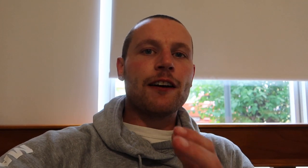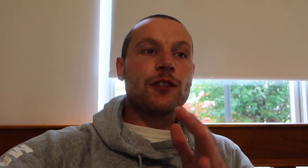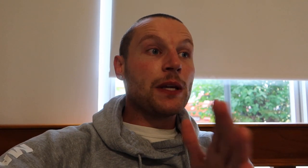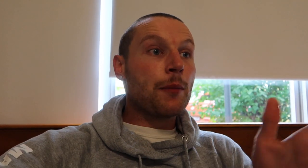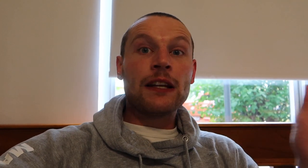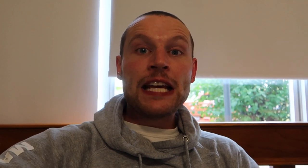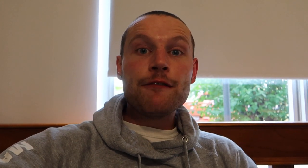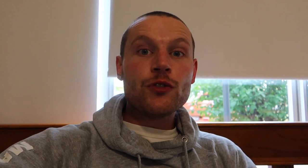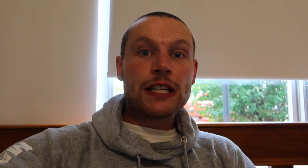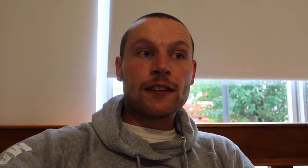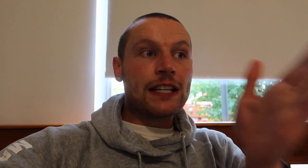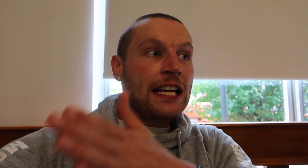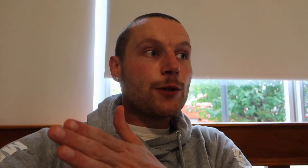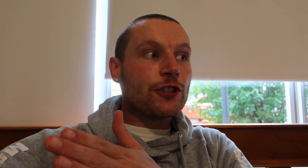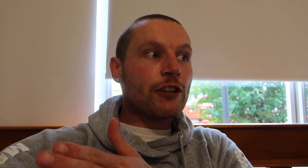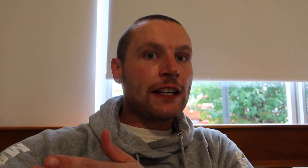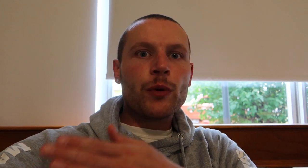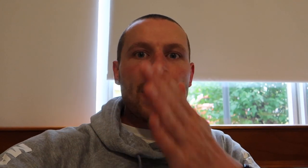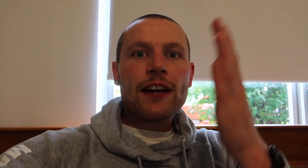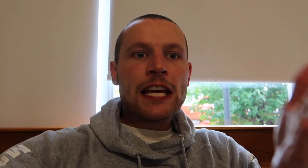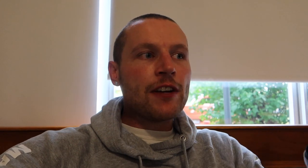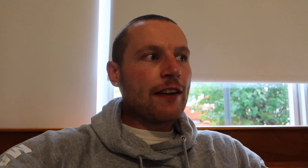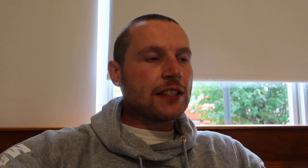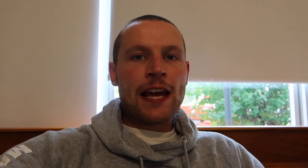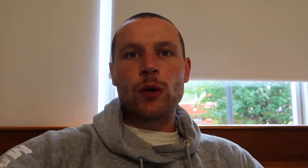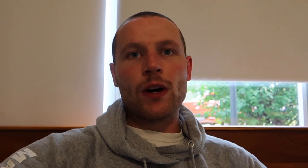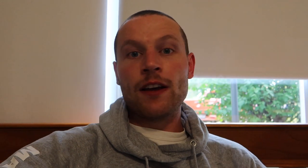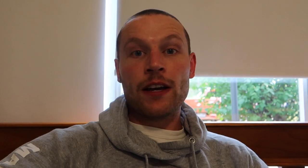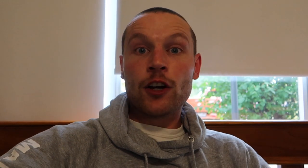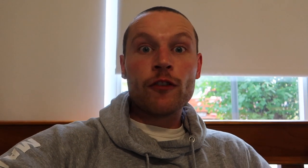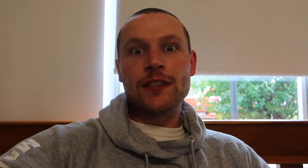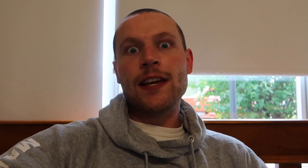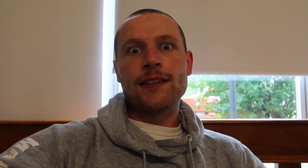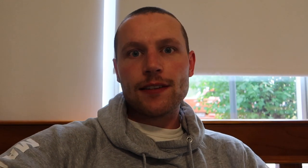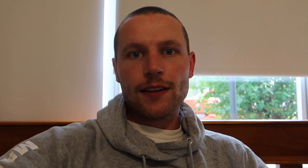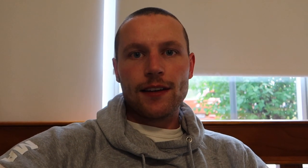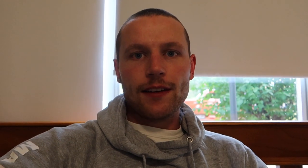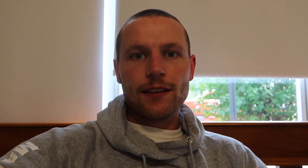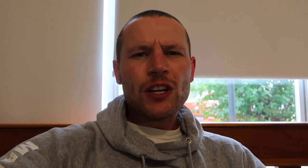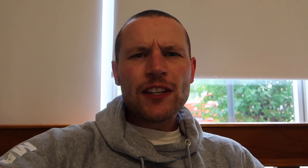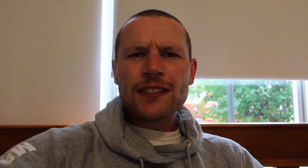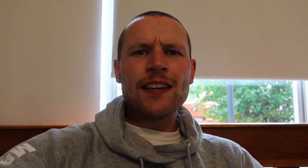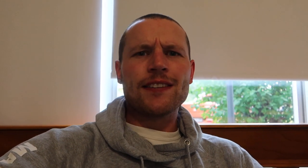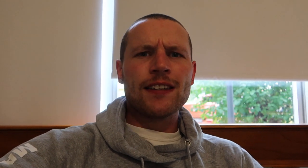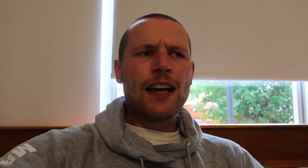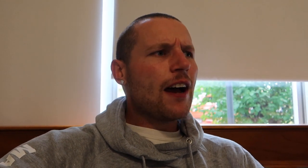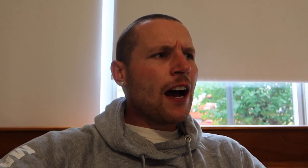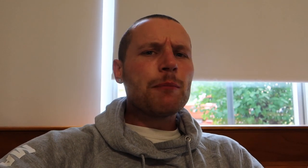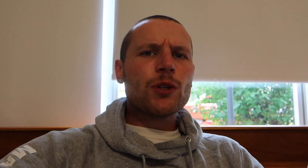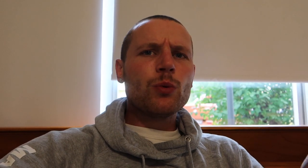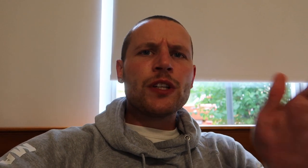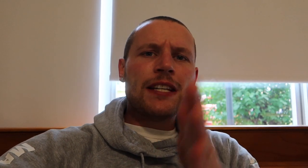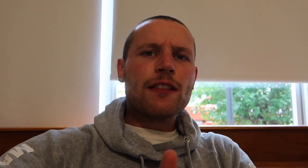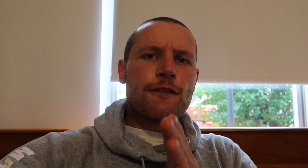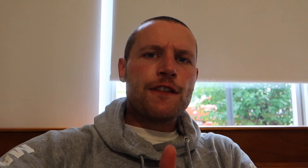lucky enough to be able to leave New Zealand, enter Australia, without even having to have a COVID test. Not even a test.